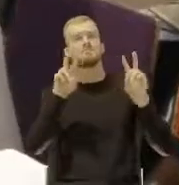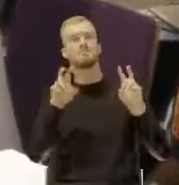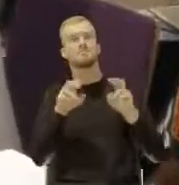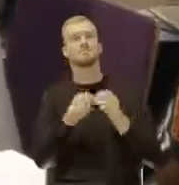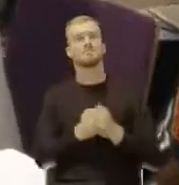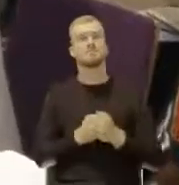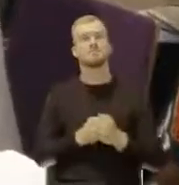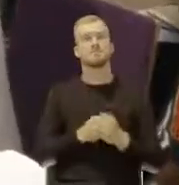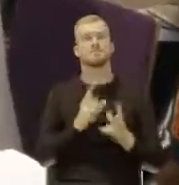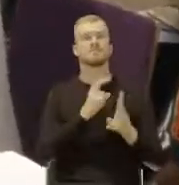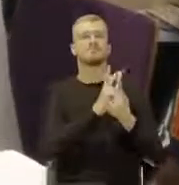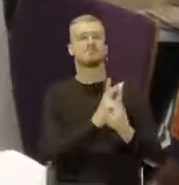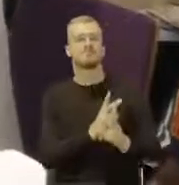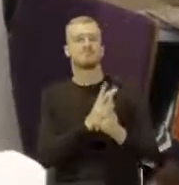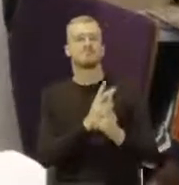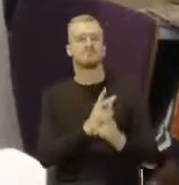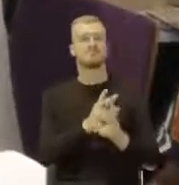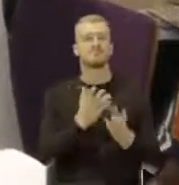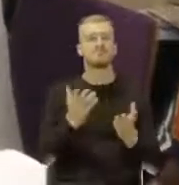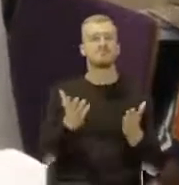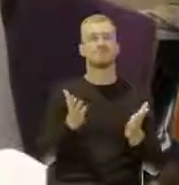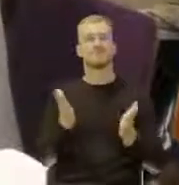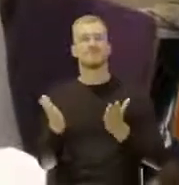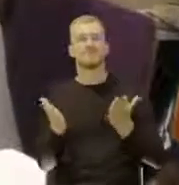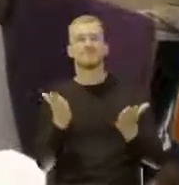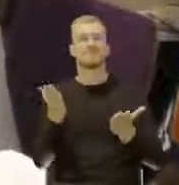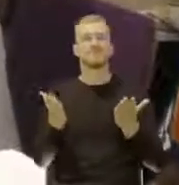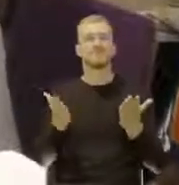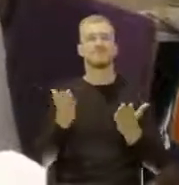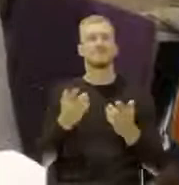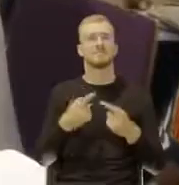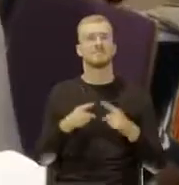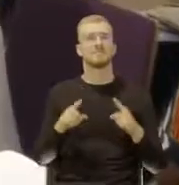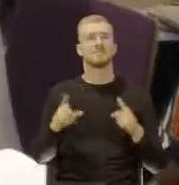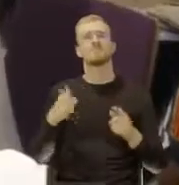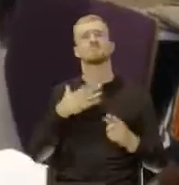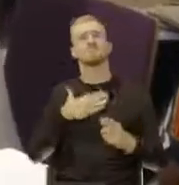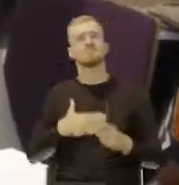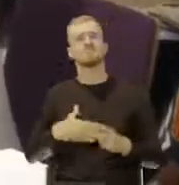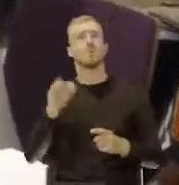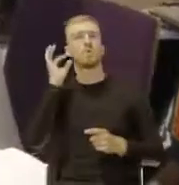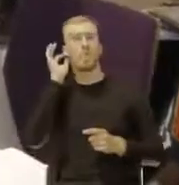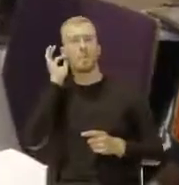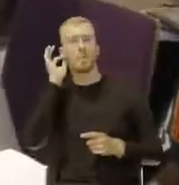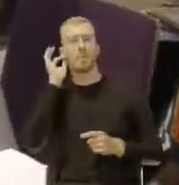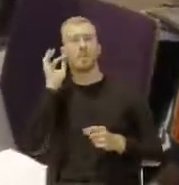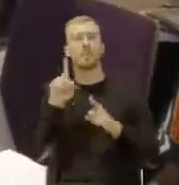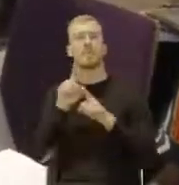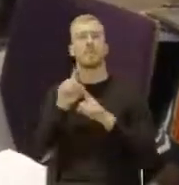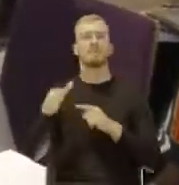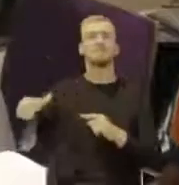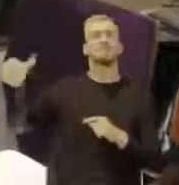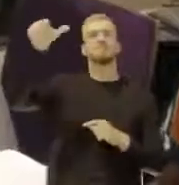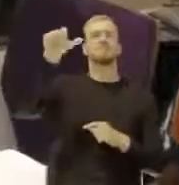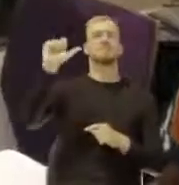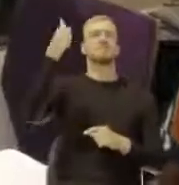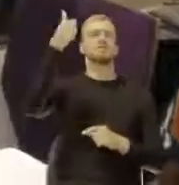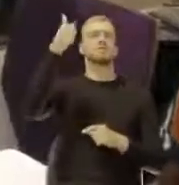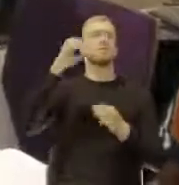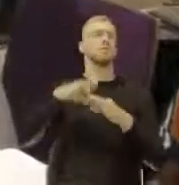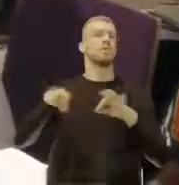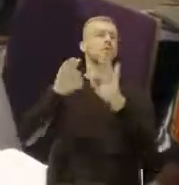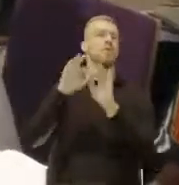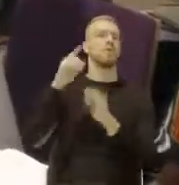ensure that care obliges us and drives us to look at a different way at the commons that we